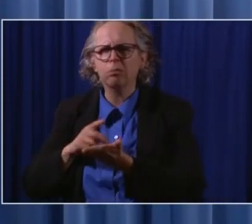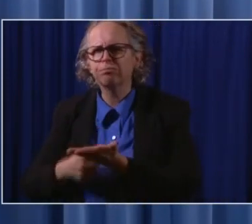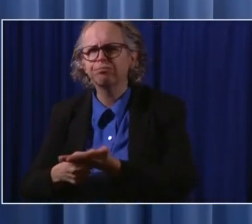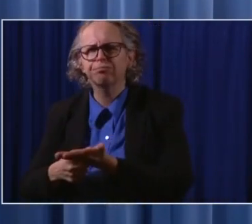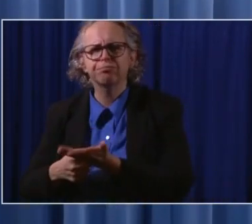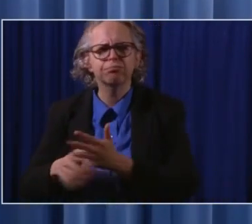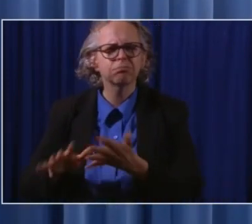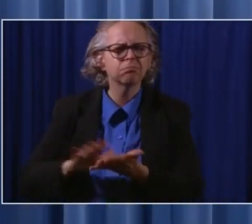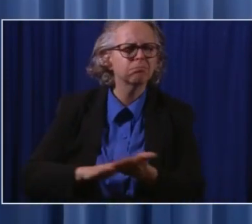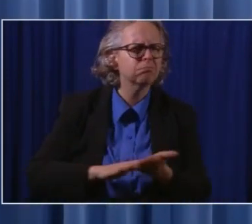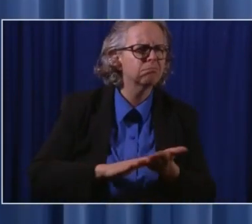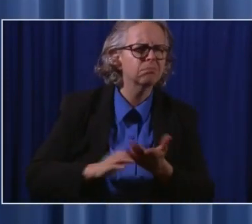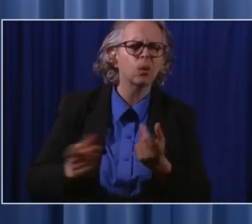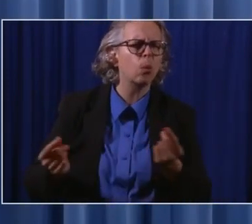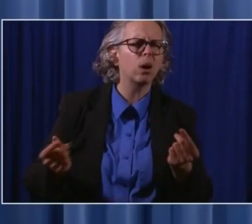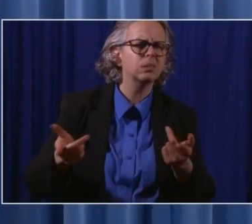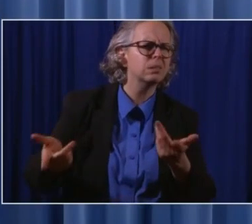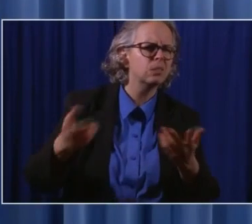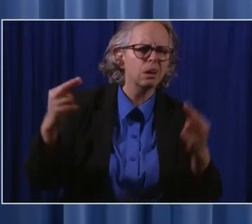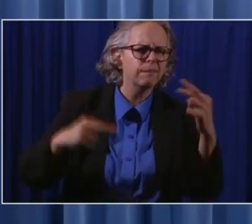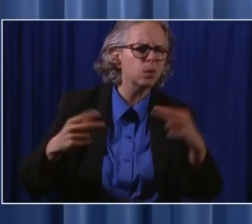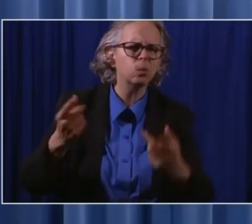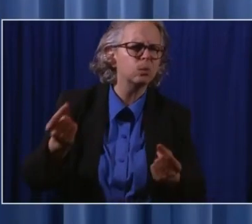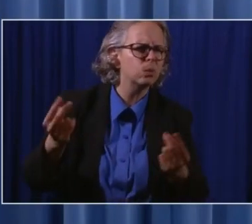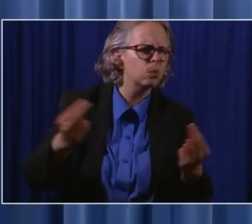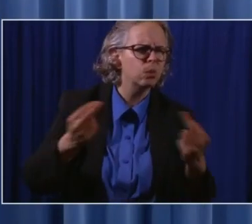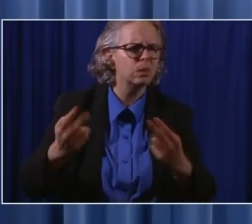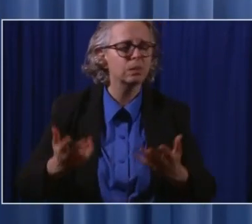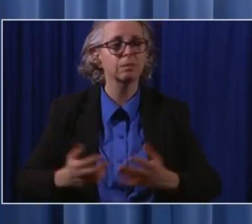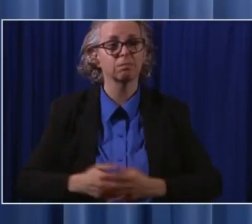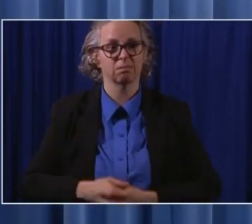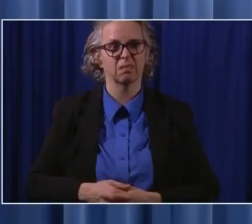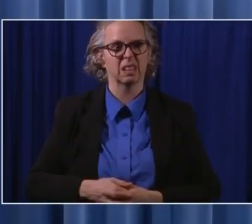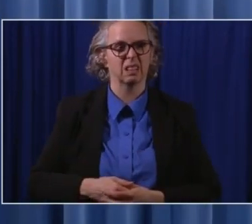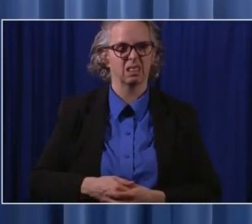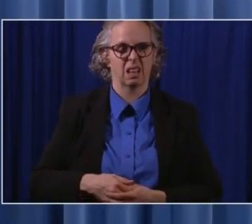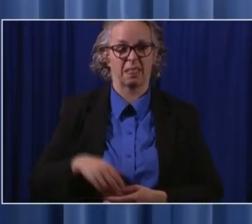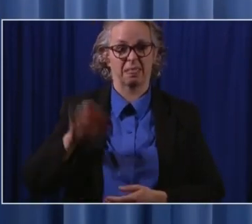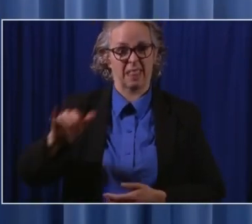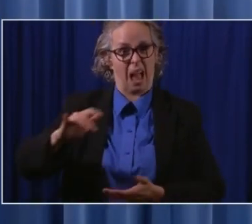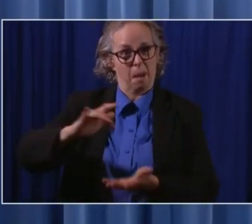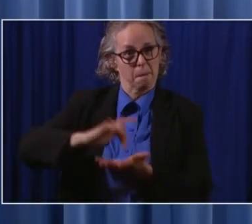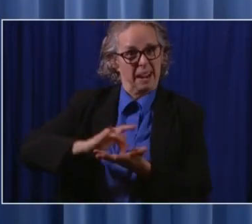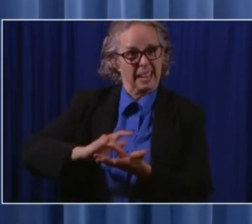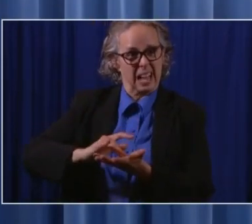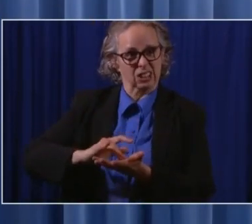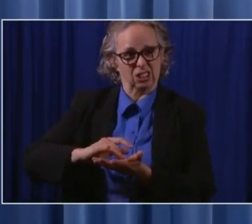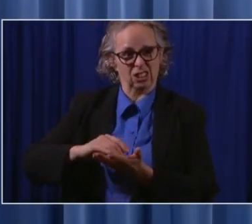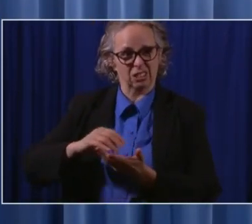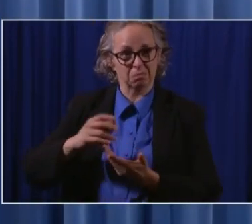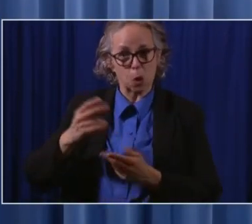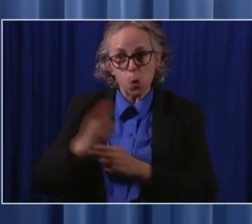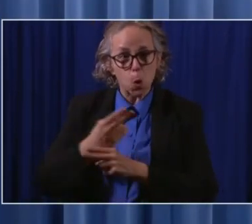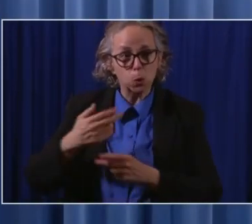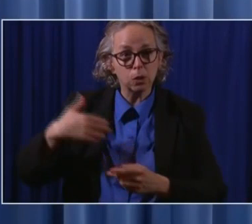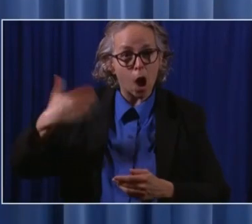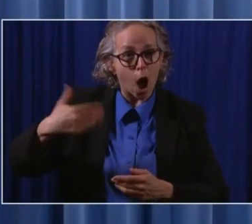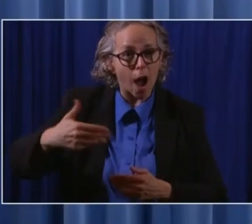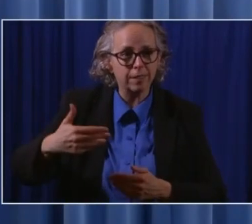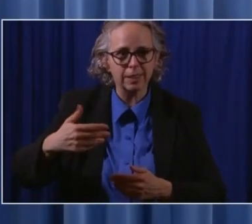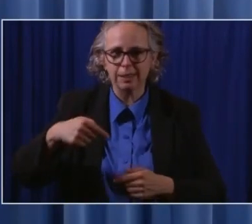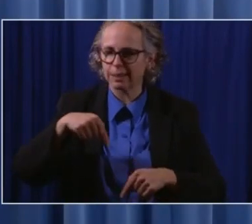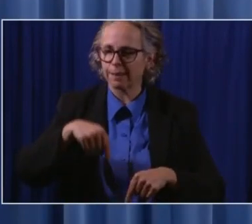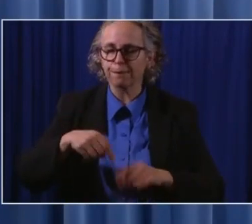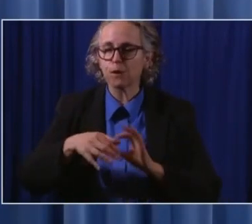And while it is not being used very much in Ohio for COVID, it does not appear